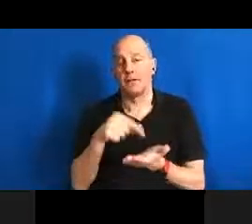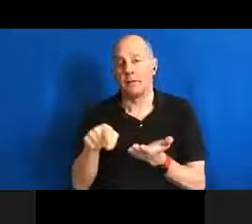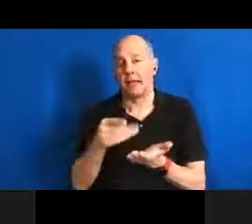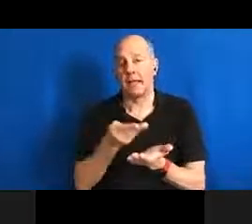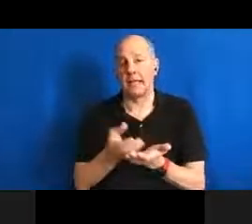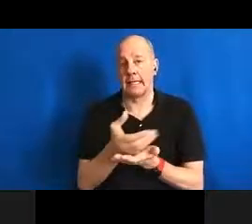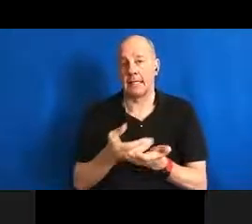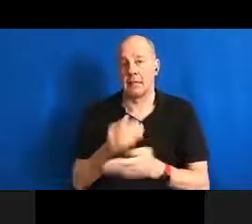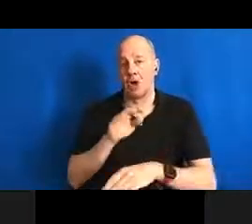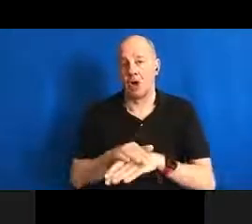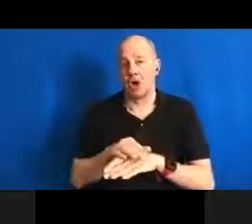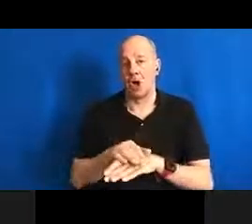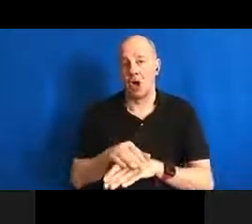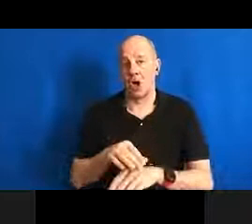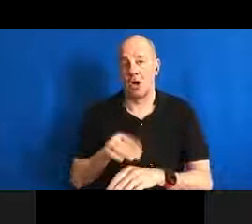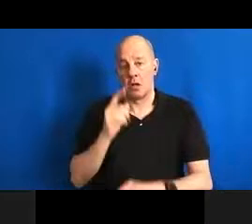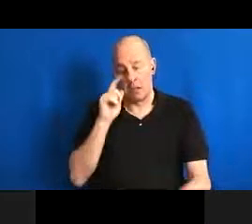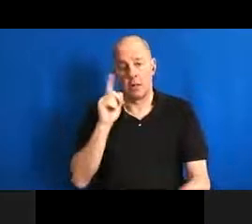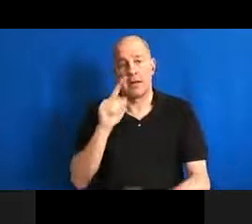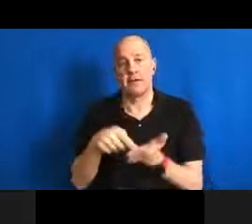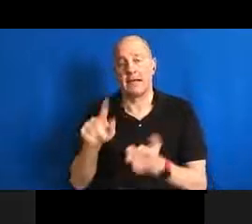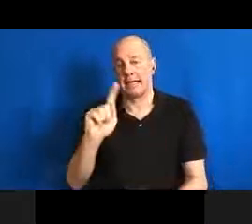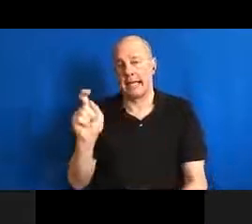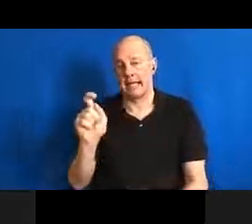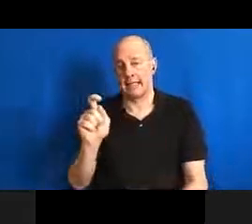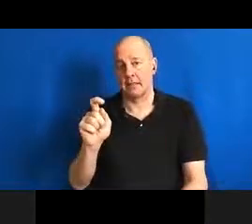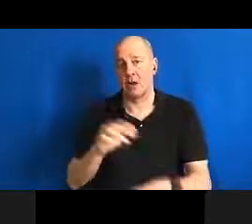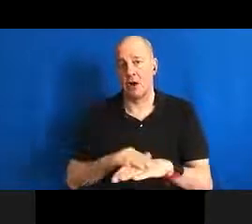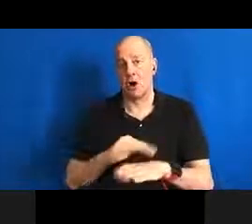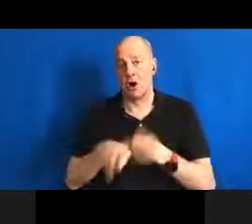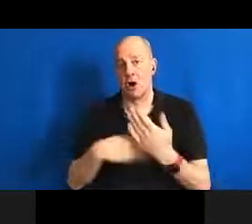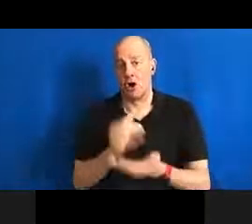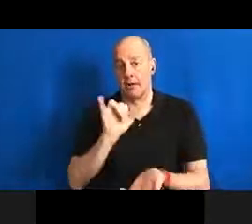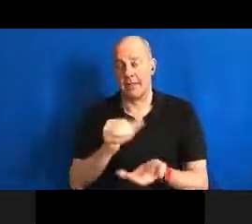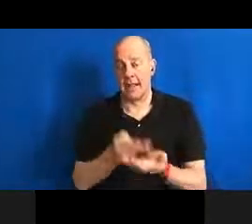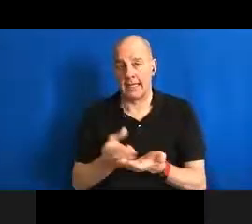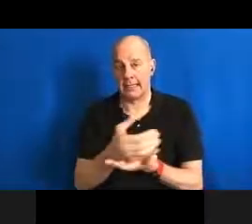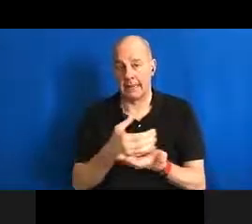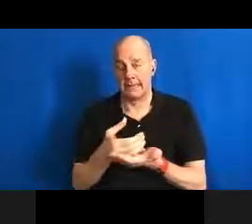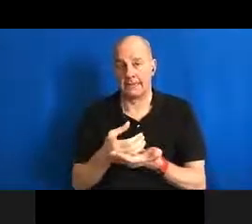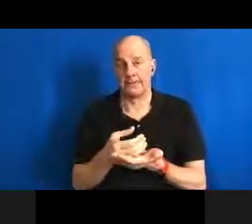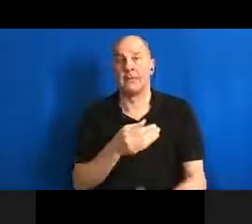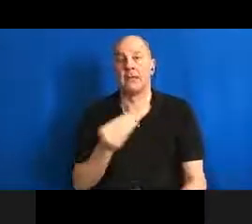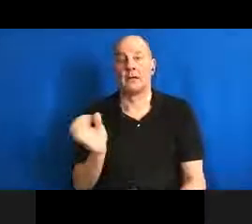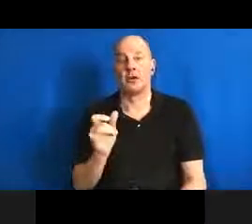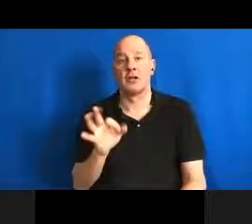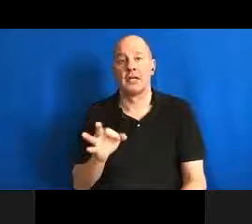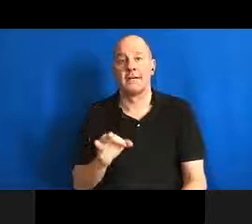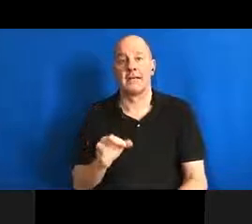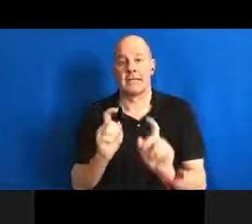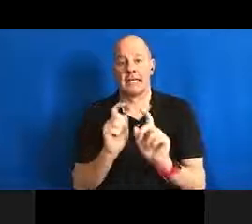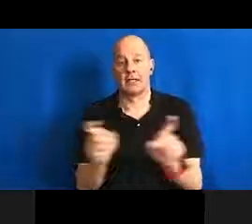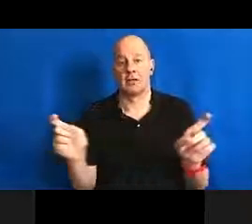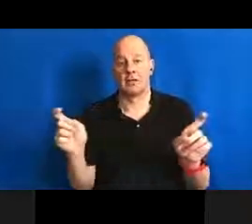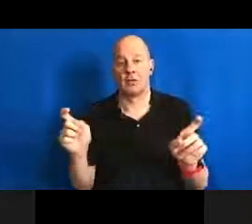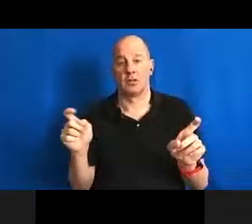on those it's going to have to pay taxes on all of that income. And also if it distributes in the form